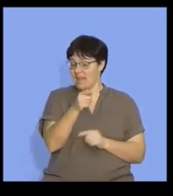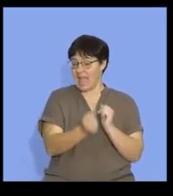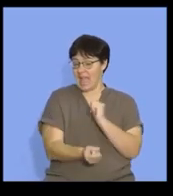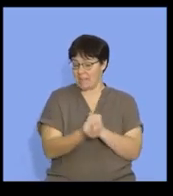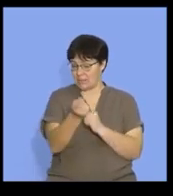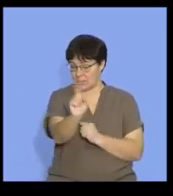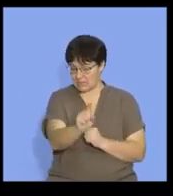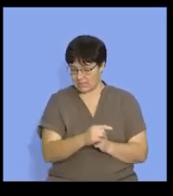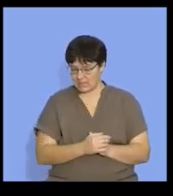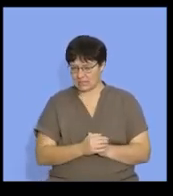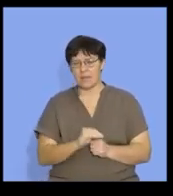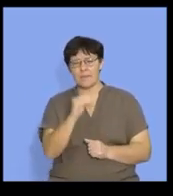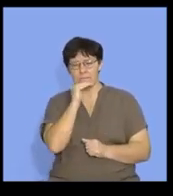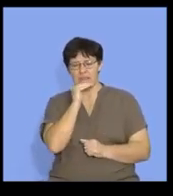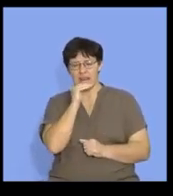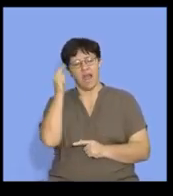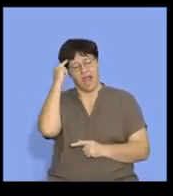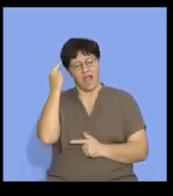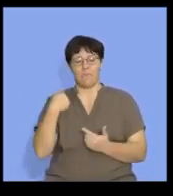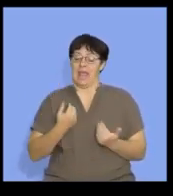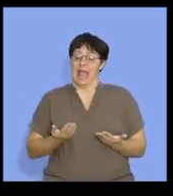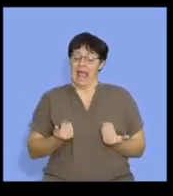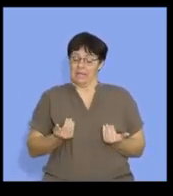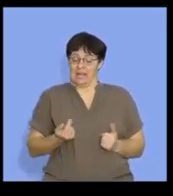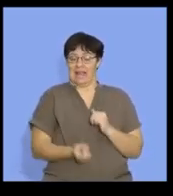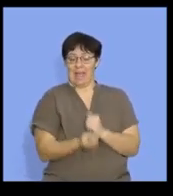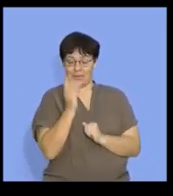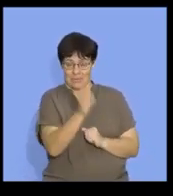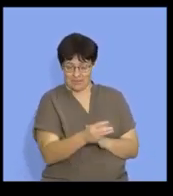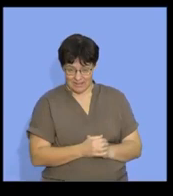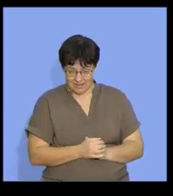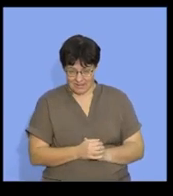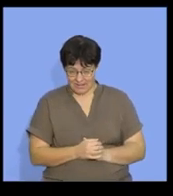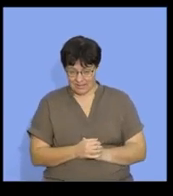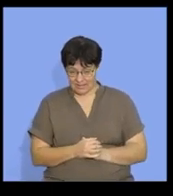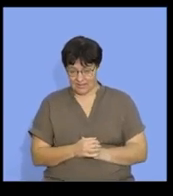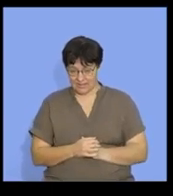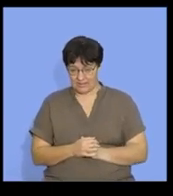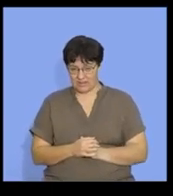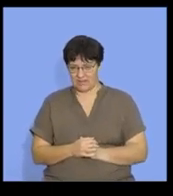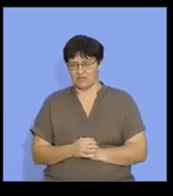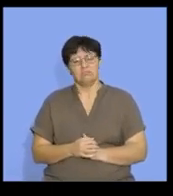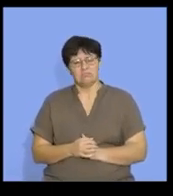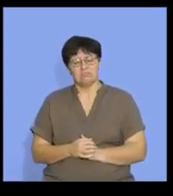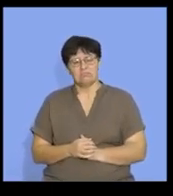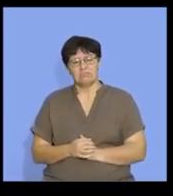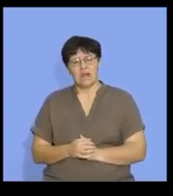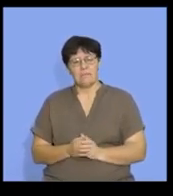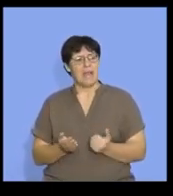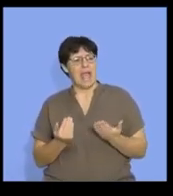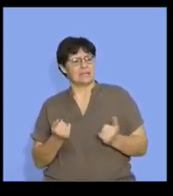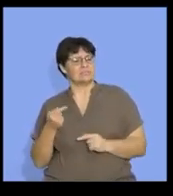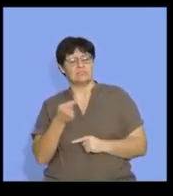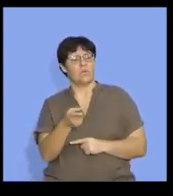puts them in the right frame of mind to make a prediction. Now, tell me, it is predicted that. Look at the